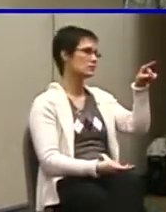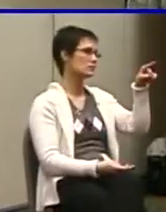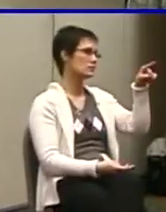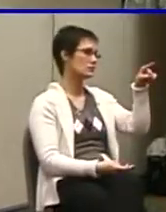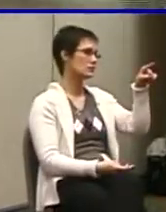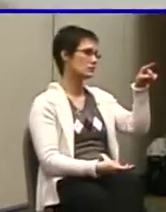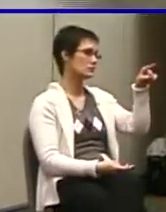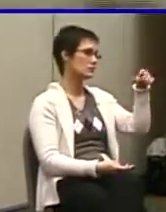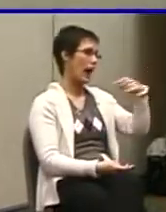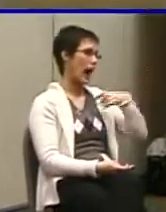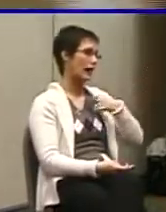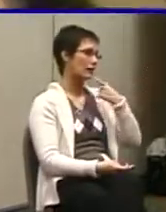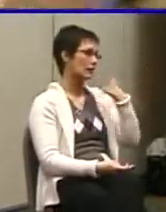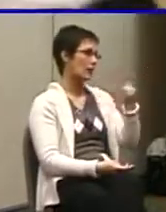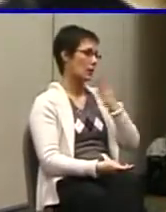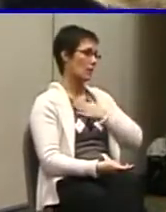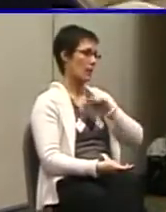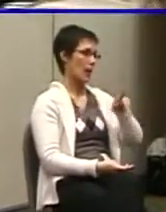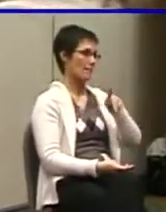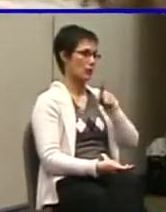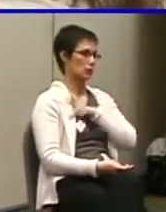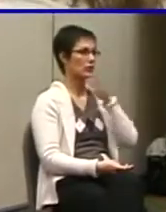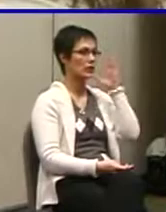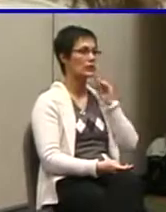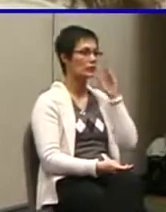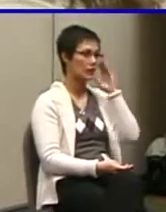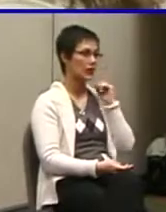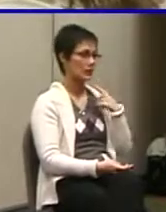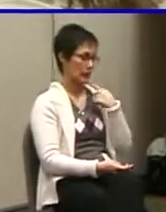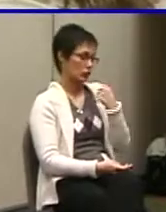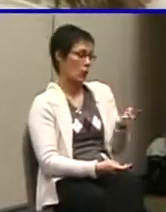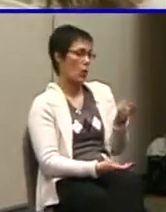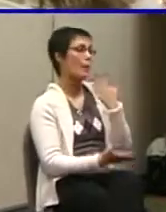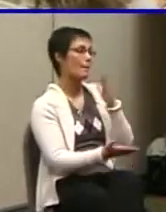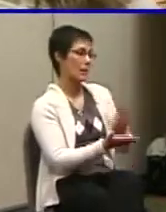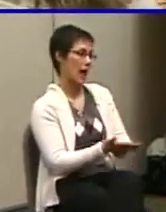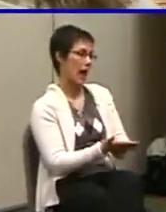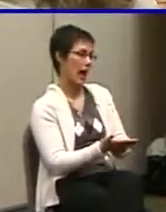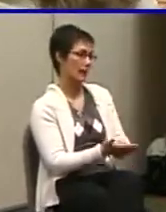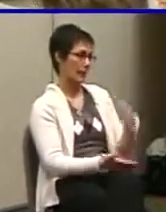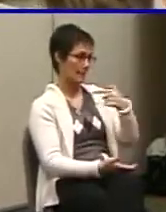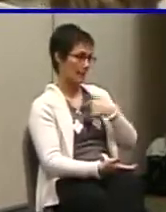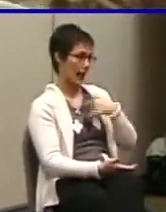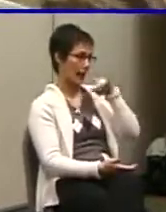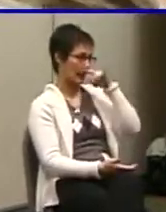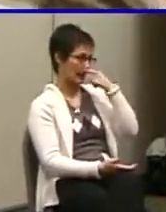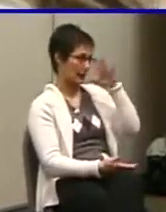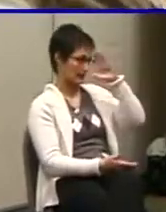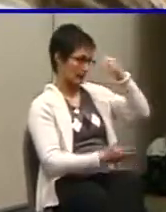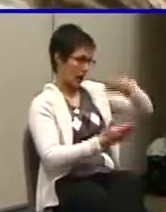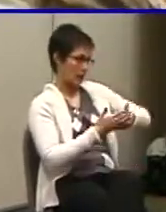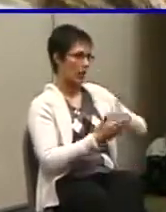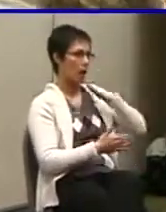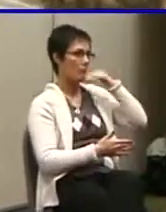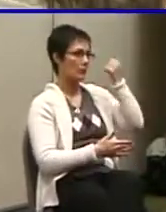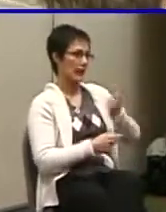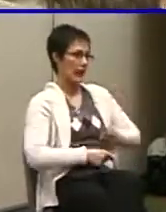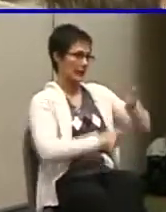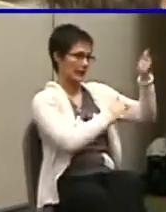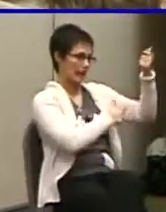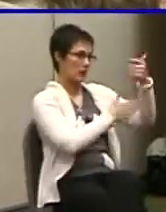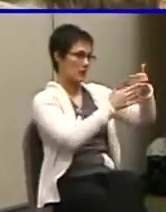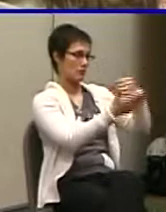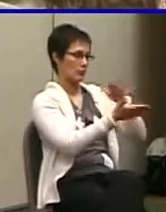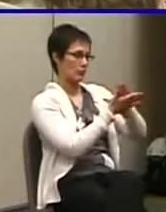I can tell you from personal experience, they're bad. Yeah. In fact, my son almost got kicked out of preschool for the fact that he